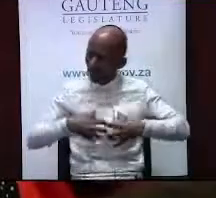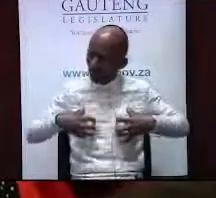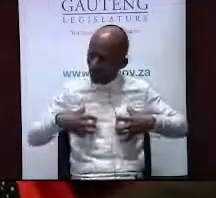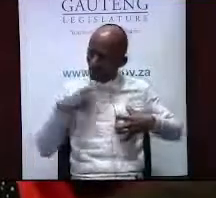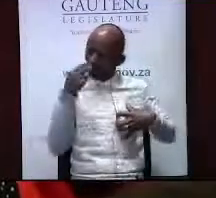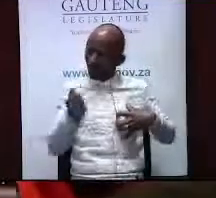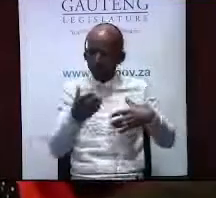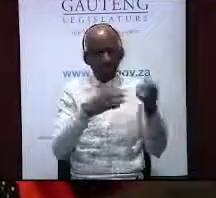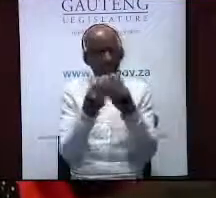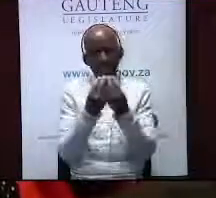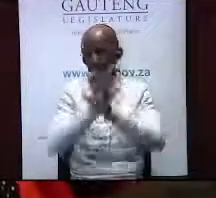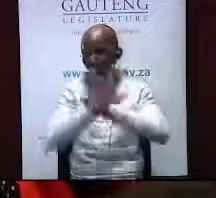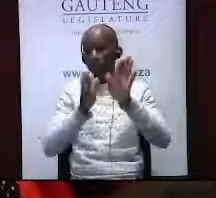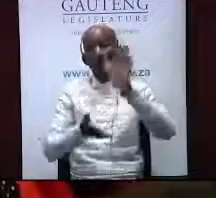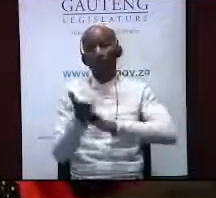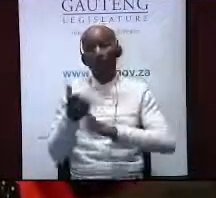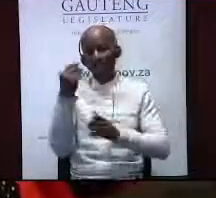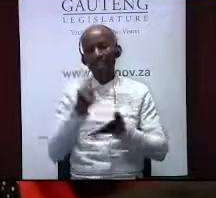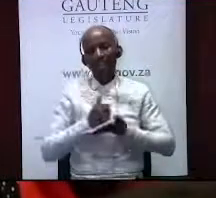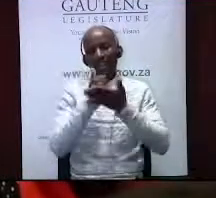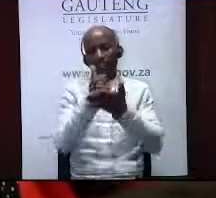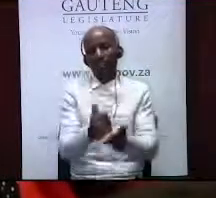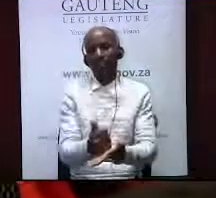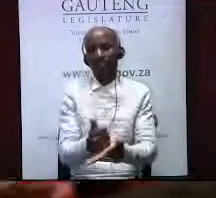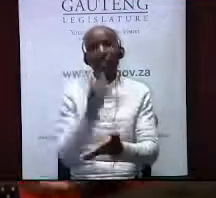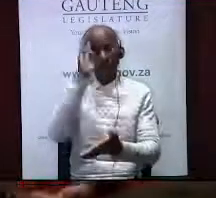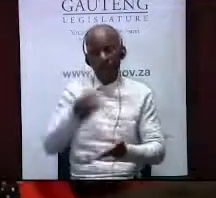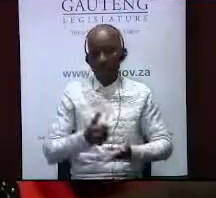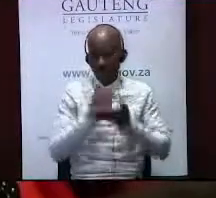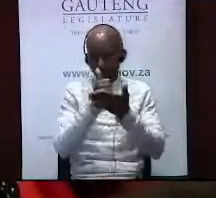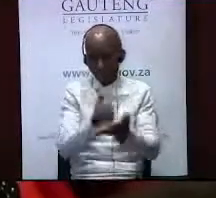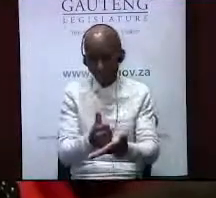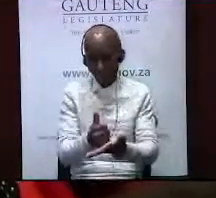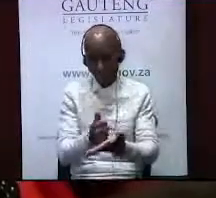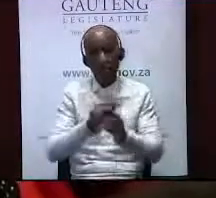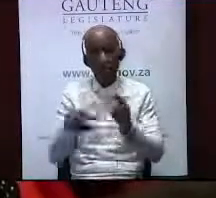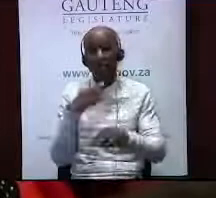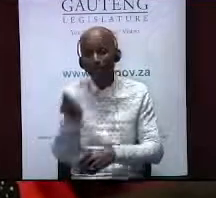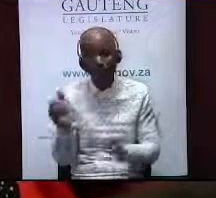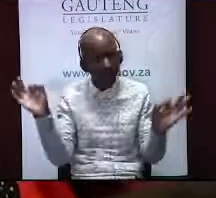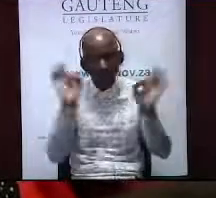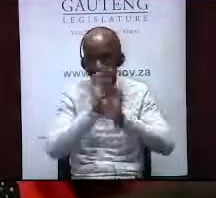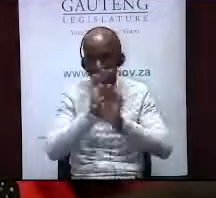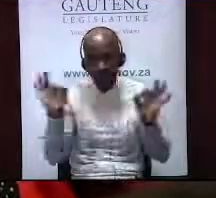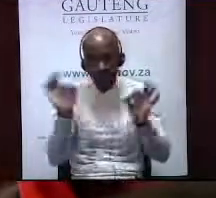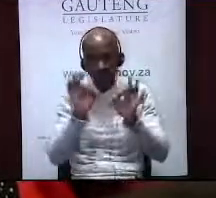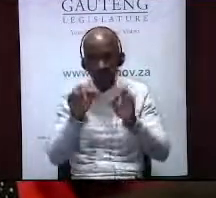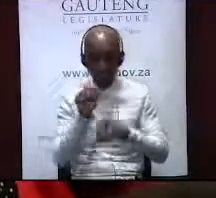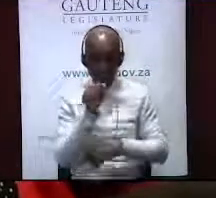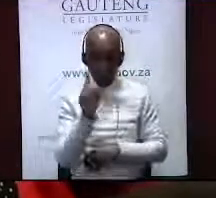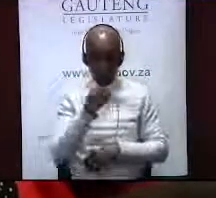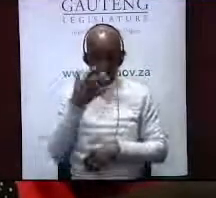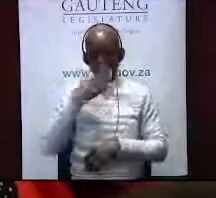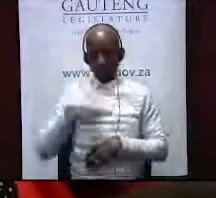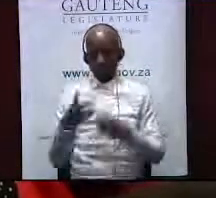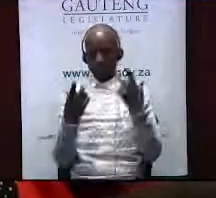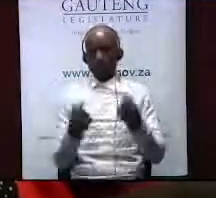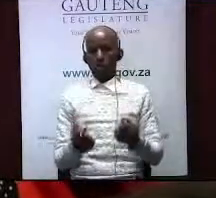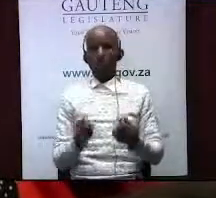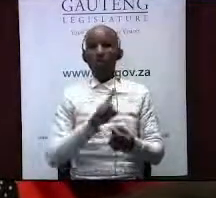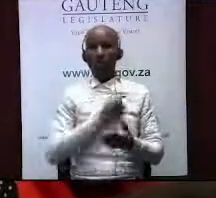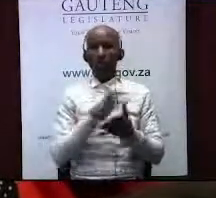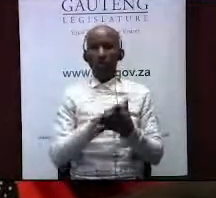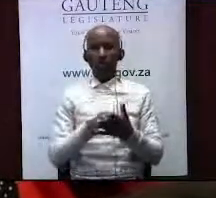pay for anything. Just go get the help. We'll help them. You don't have to pay for nothing. This is what we want to do.